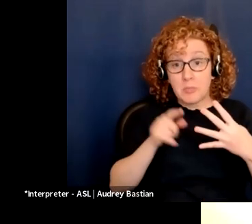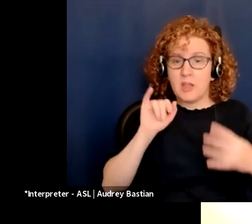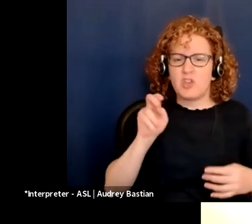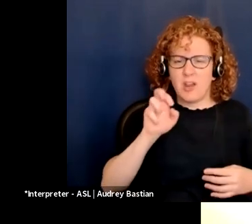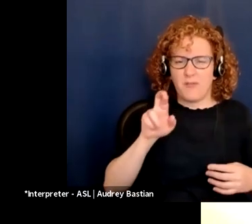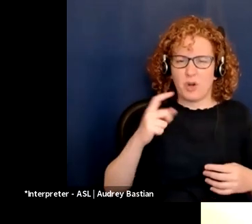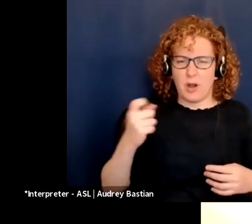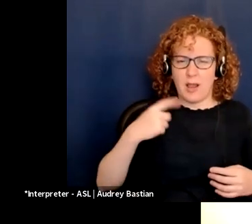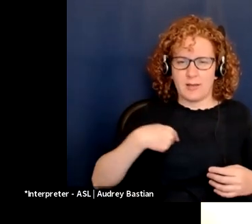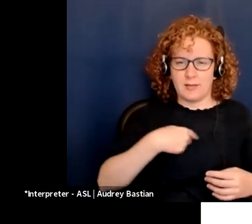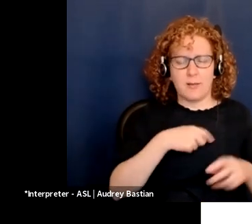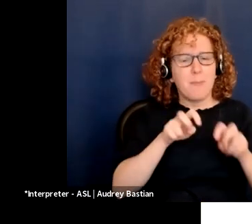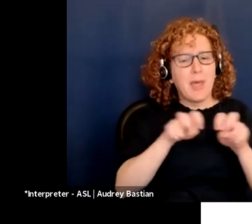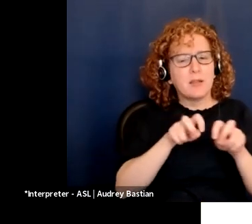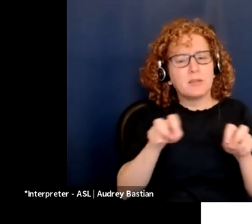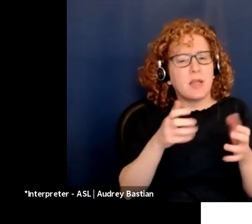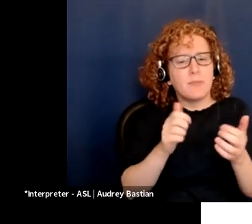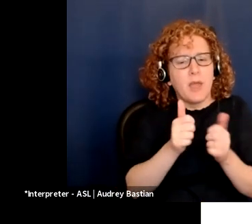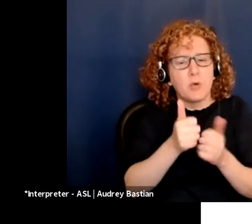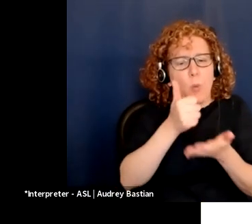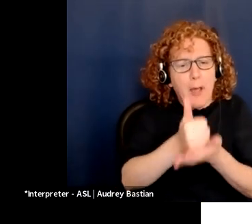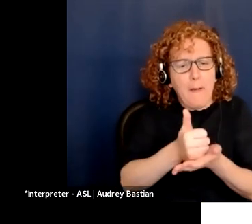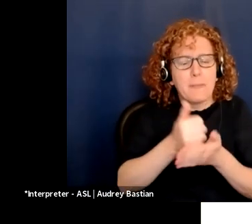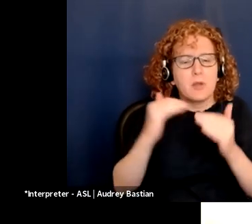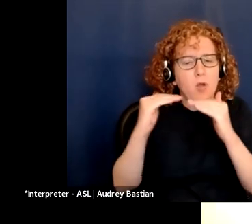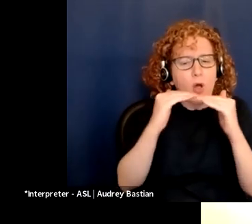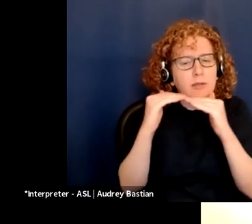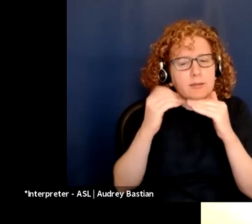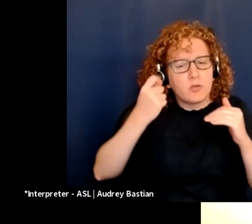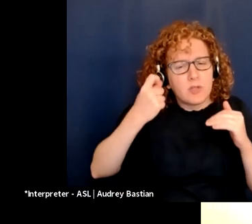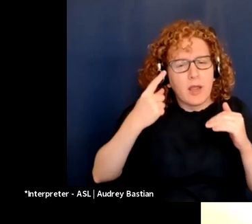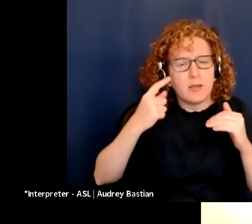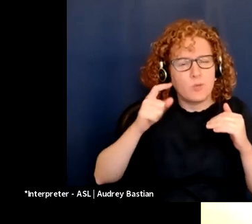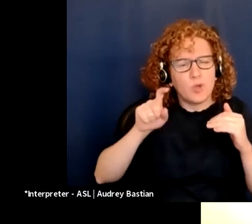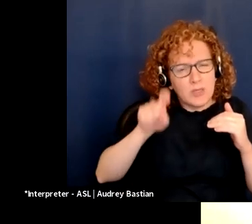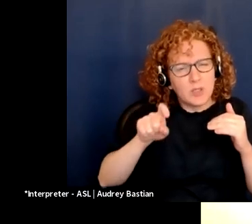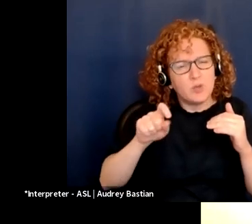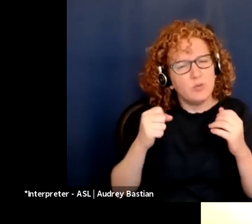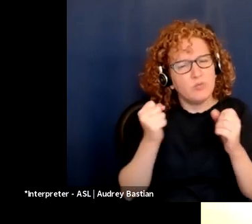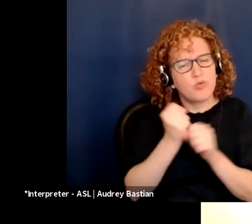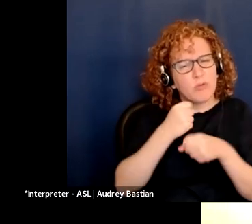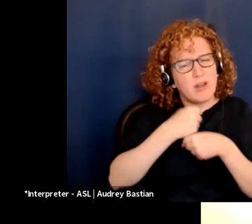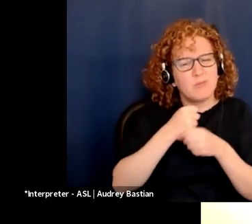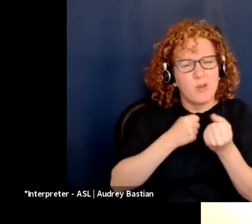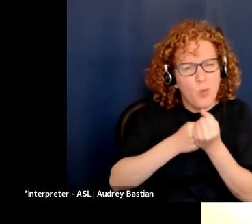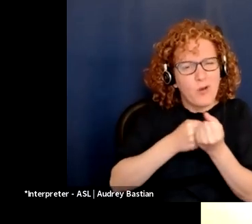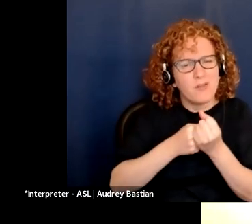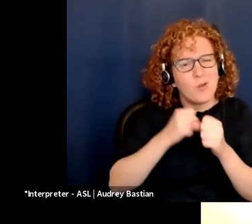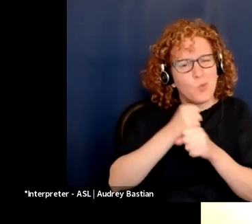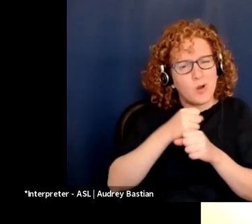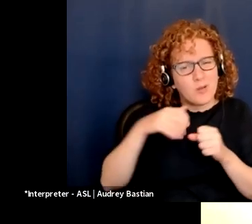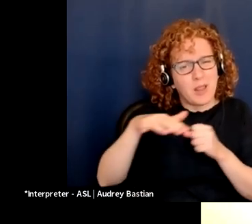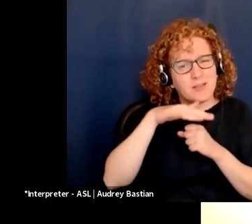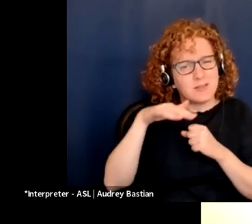can panelists say about helping colleagues understand what might be needed to create a supportive workplace for invisible disabilities